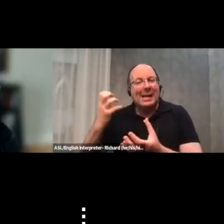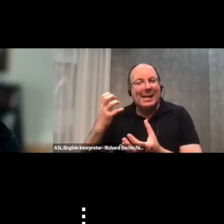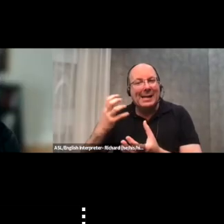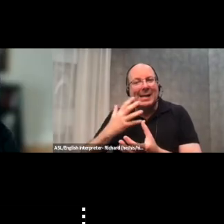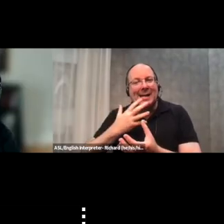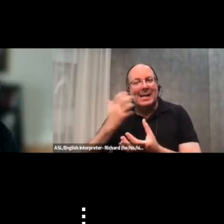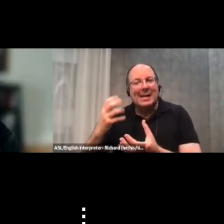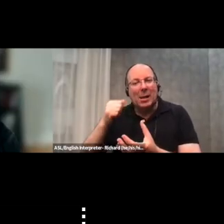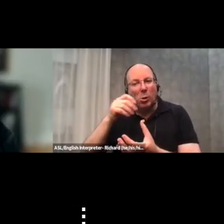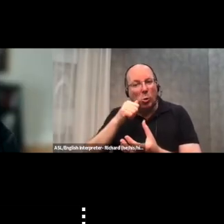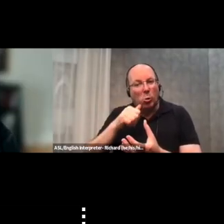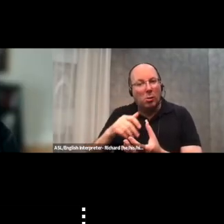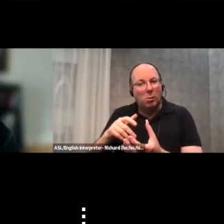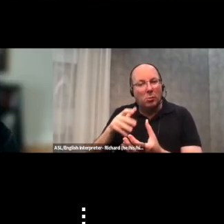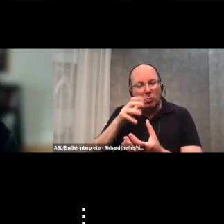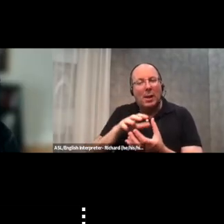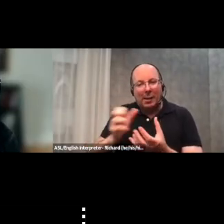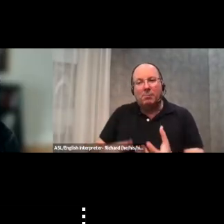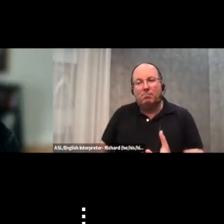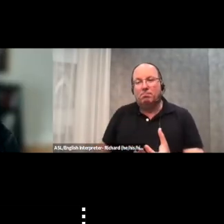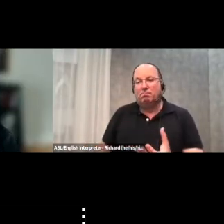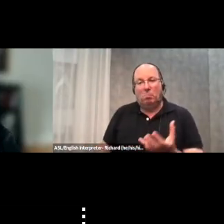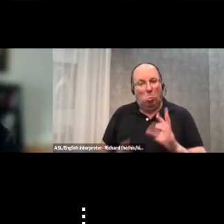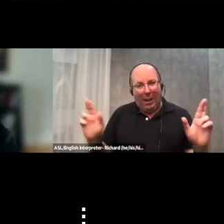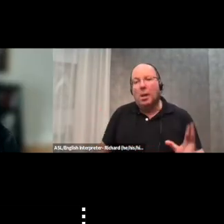little cinnamon roll and everybody's happy. Like